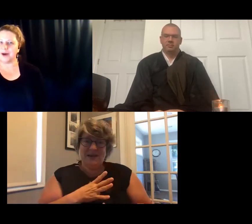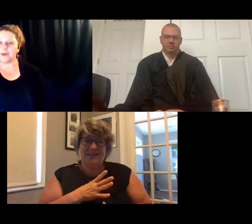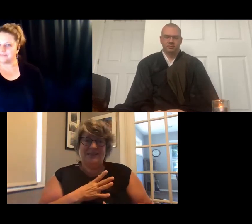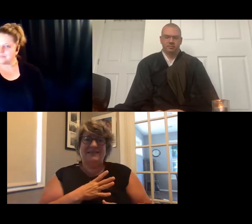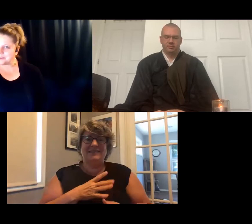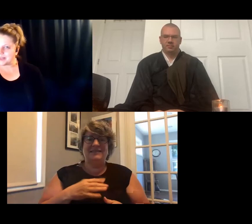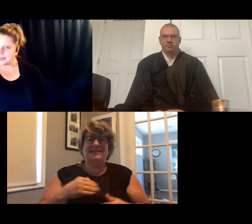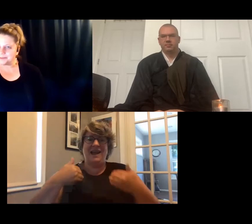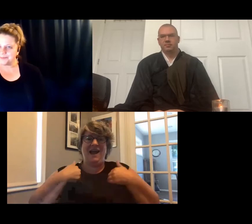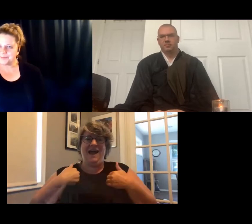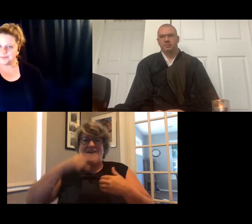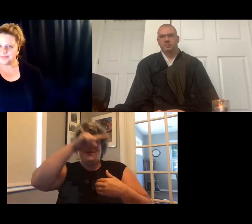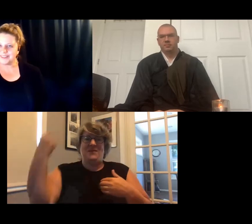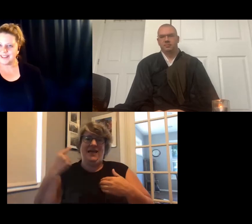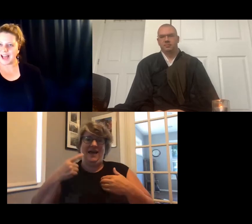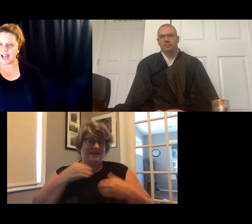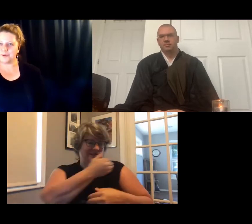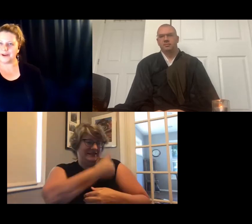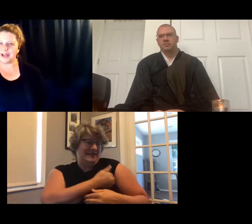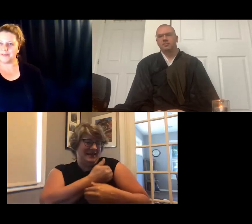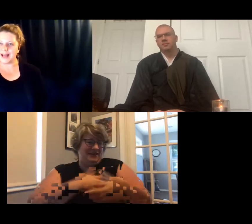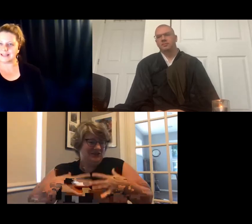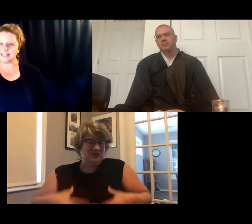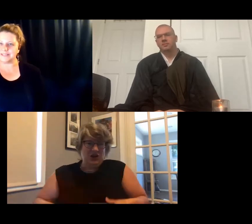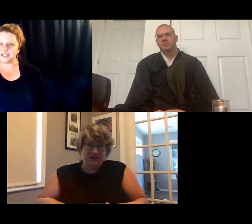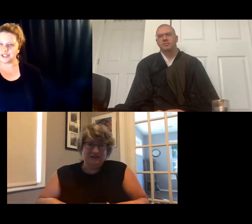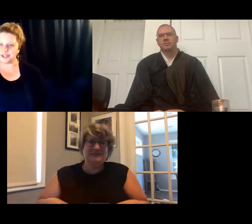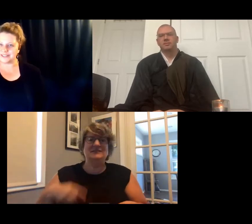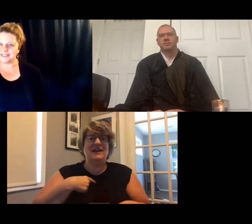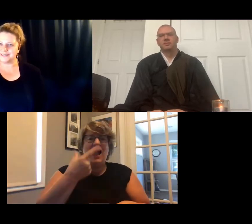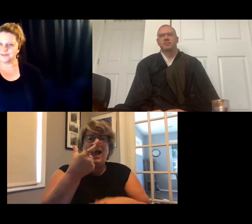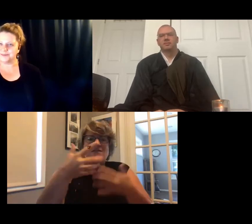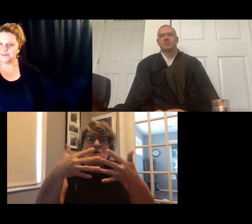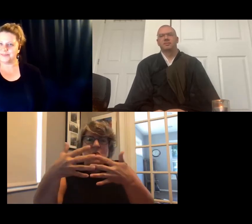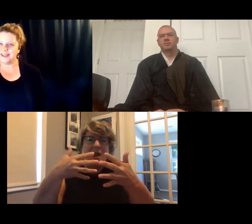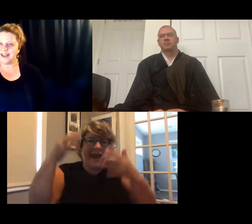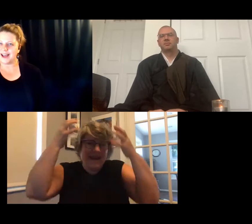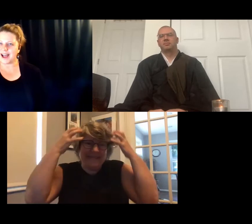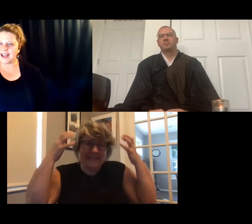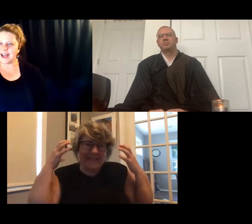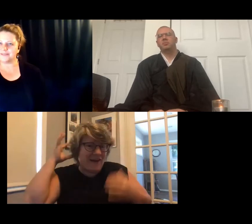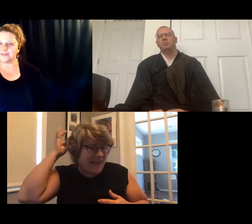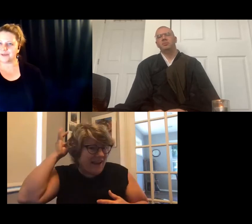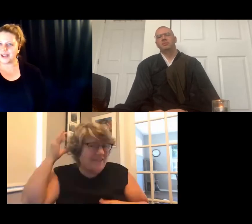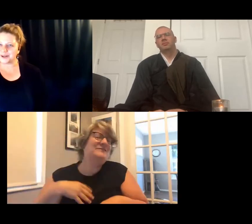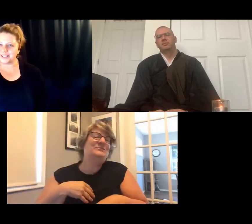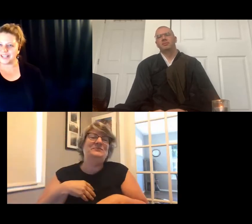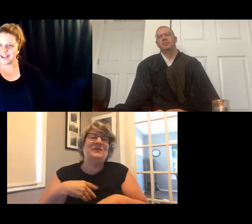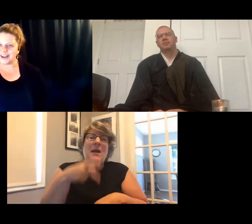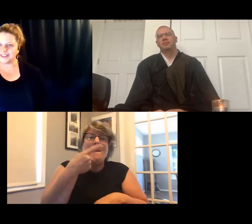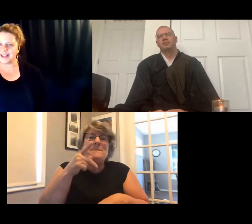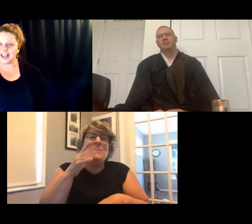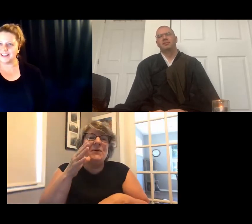I'm a white female. I'm wearing a black sleeveless shirt. I have gray